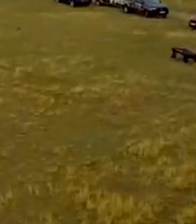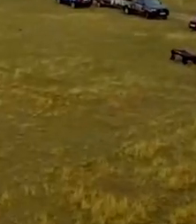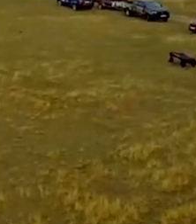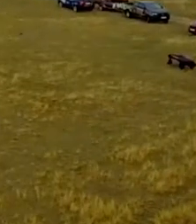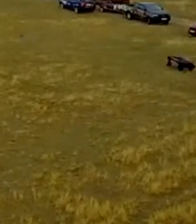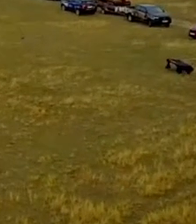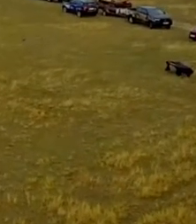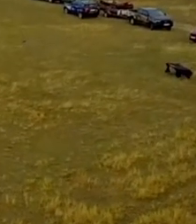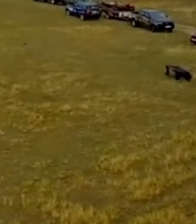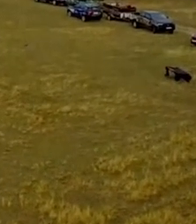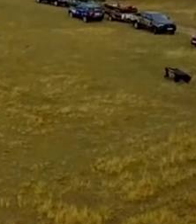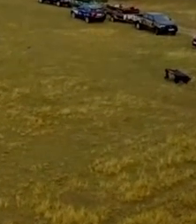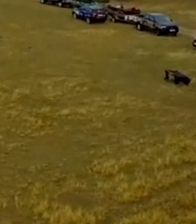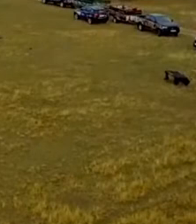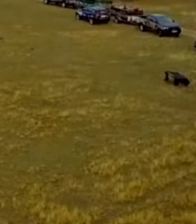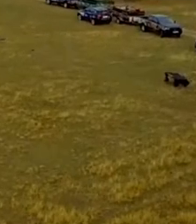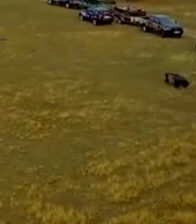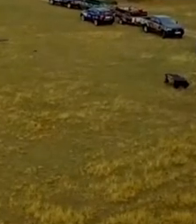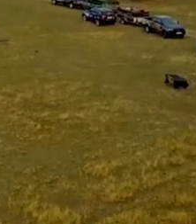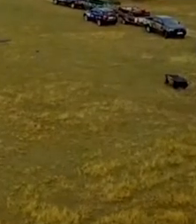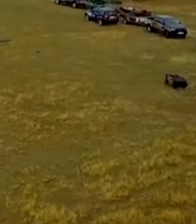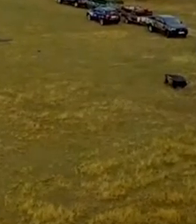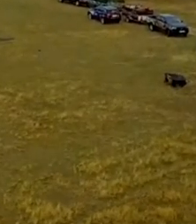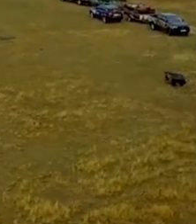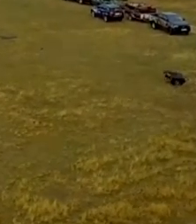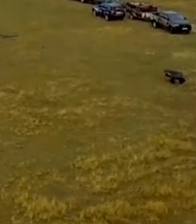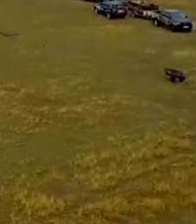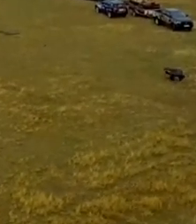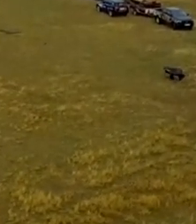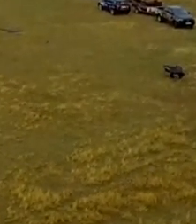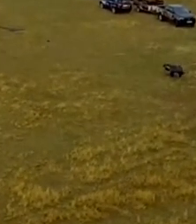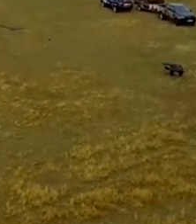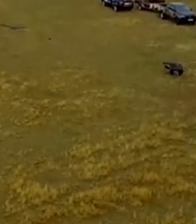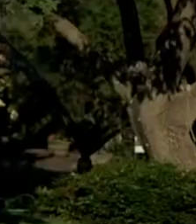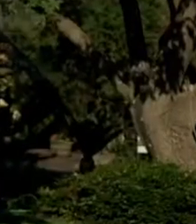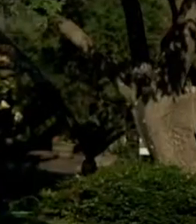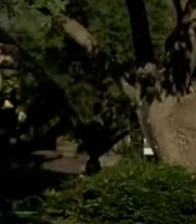gender-based violence, it's not really a good thing.